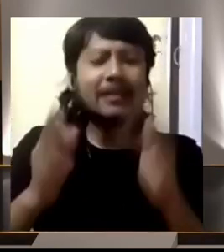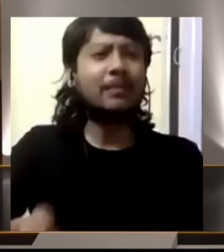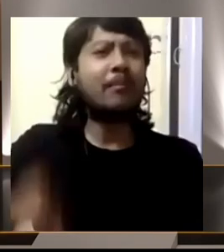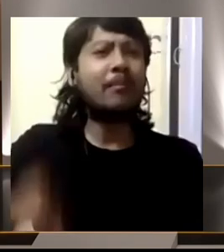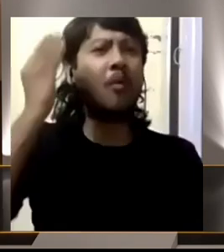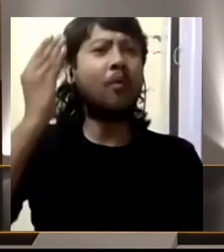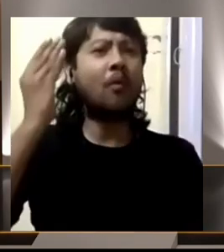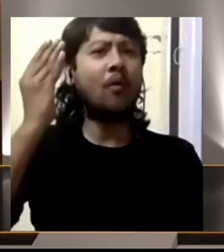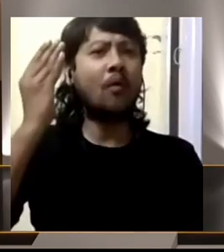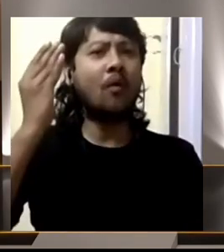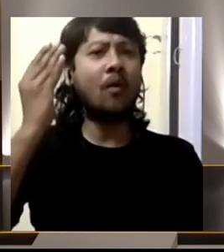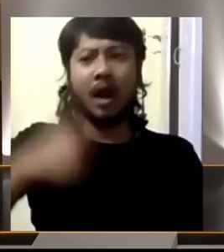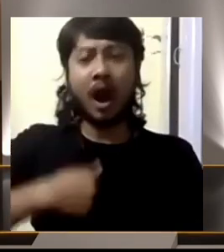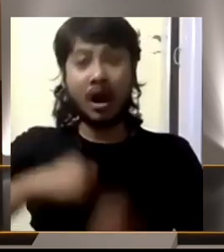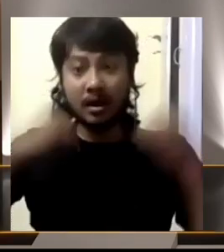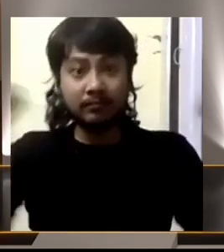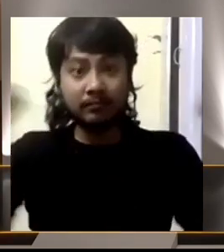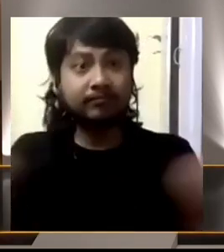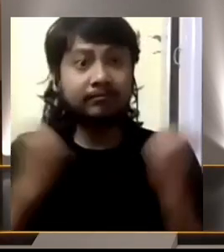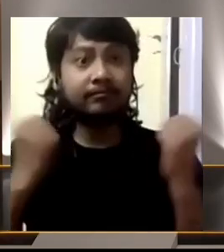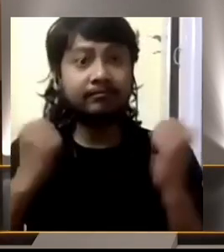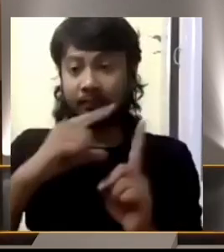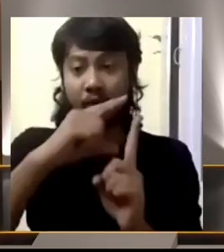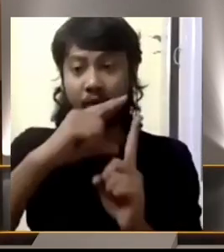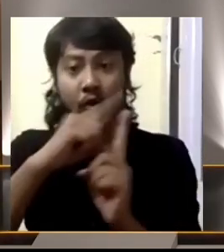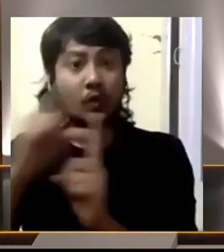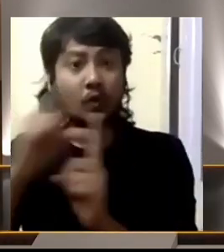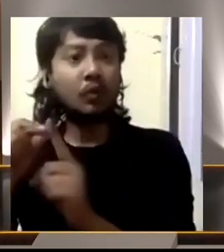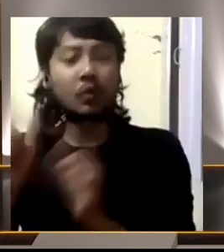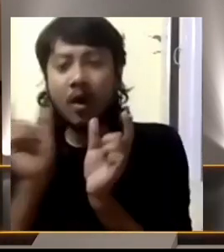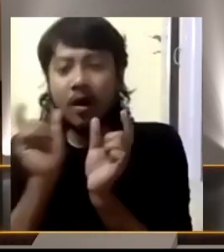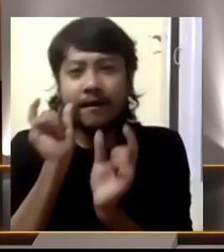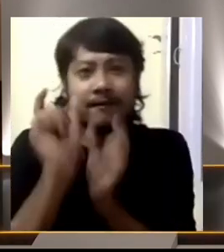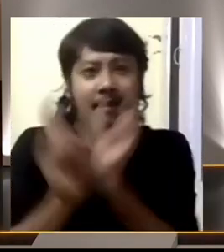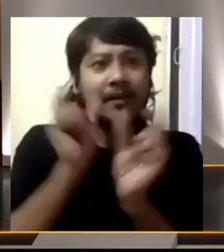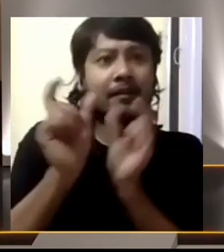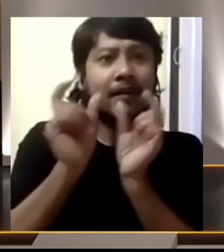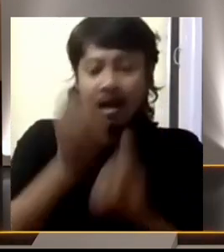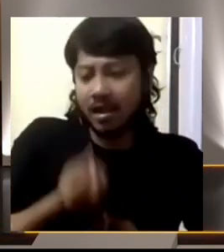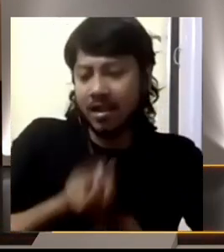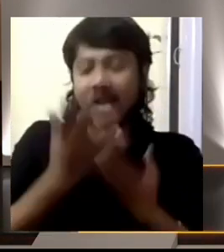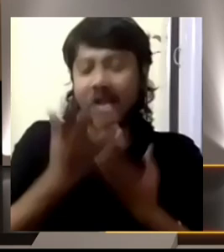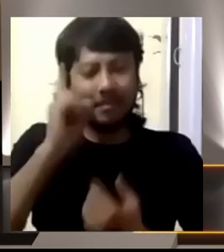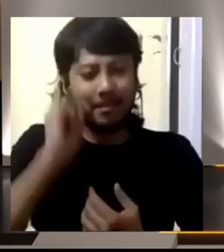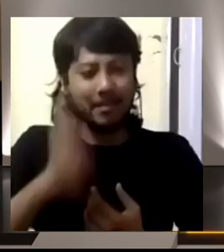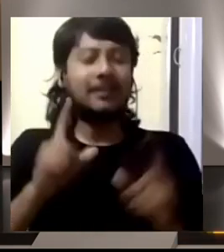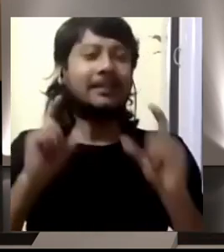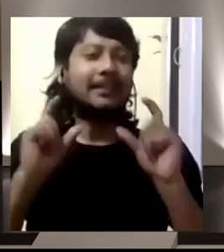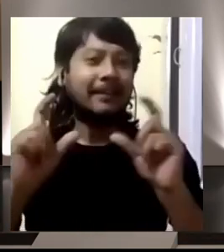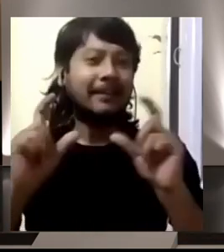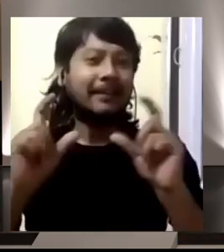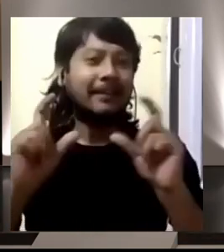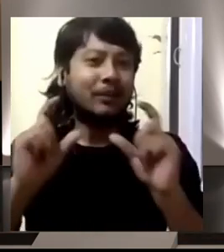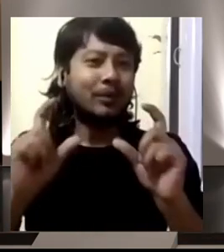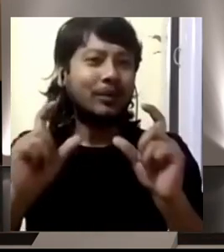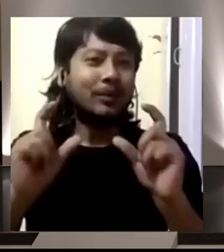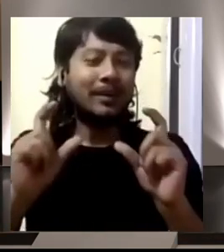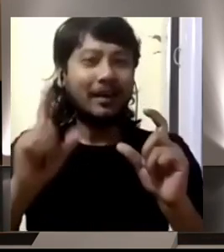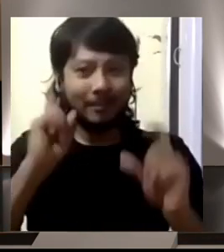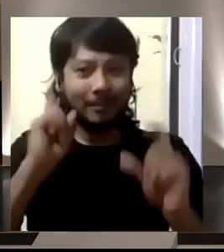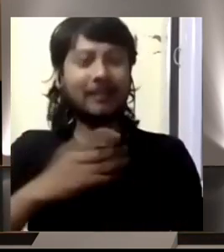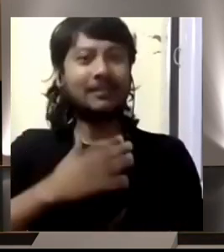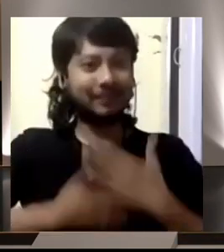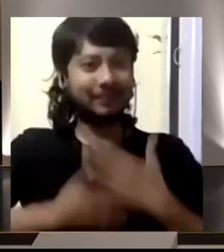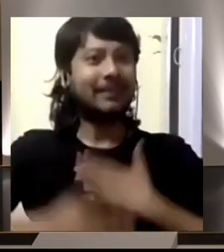sure we shared what was in us and we were understood. Julio, and all I've learned about you reminds me